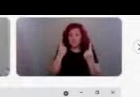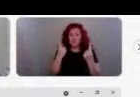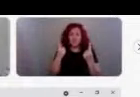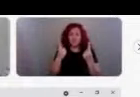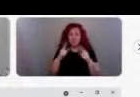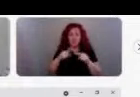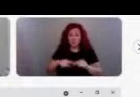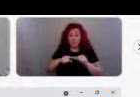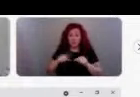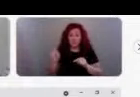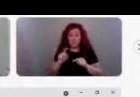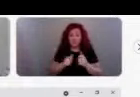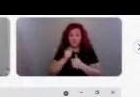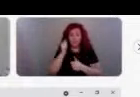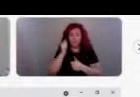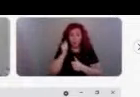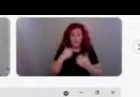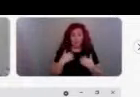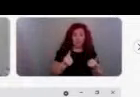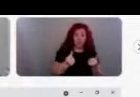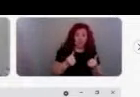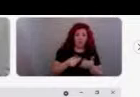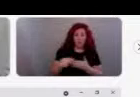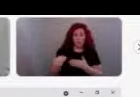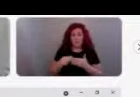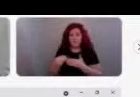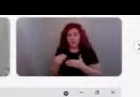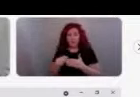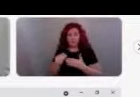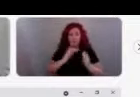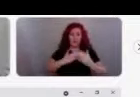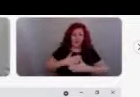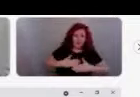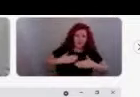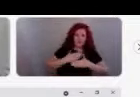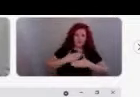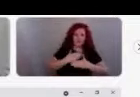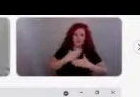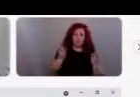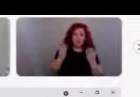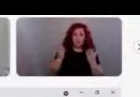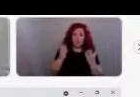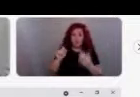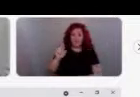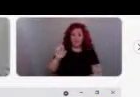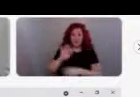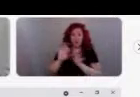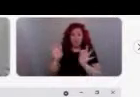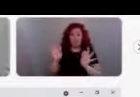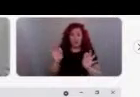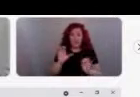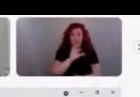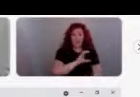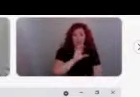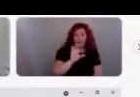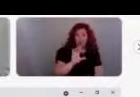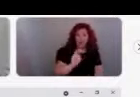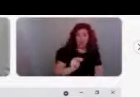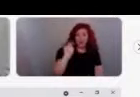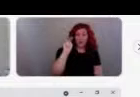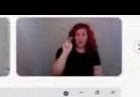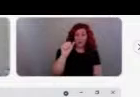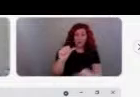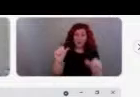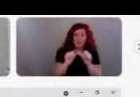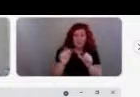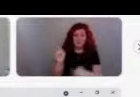for most of our health retail and entertainment services carefree in the adjoining town of cave creek are northern suburbs of phoenix